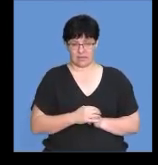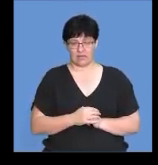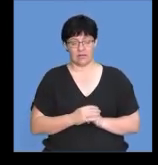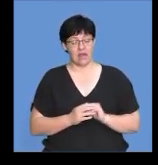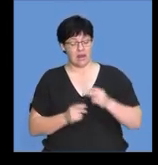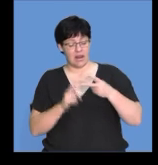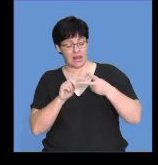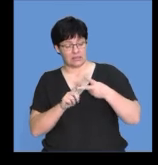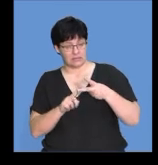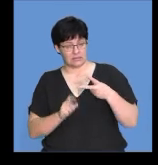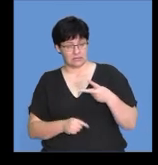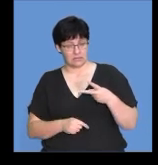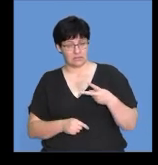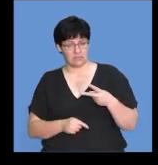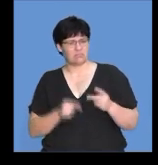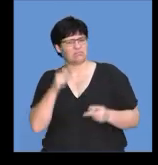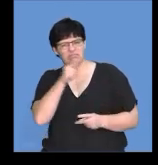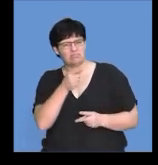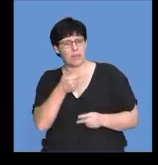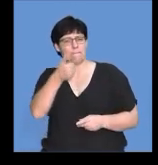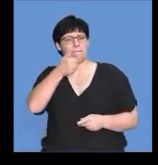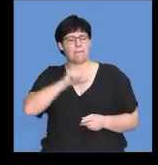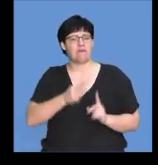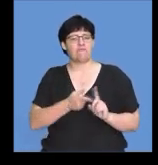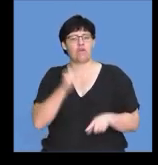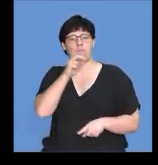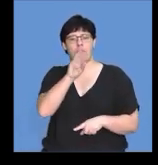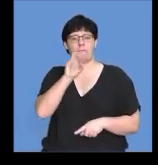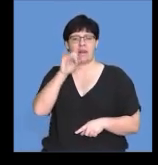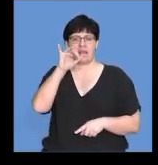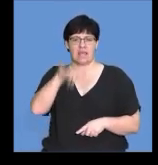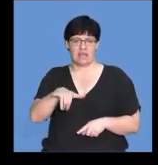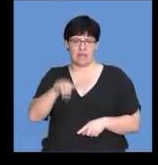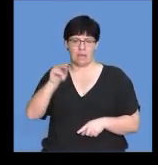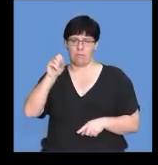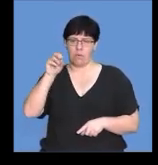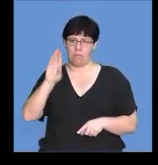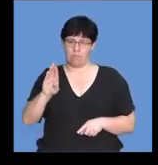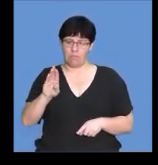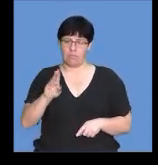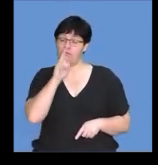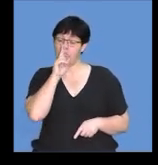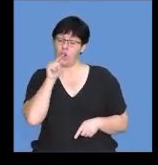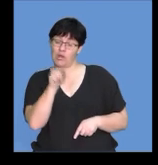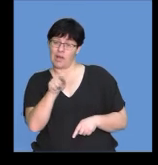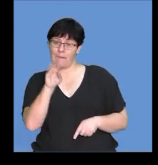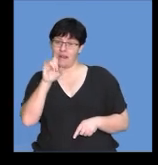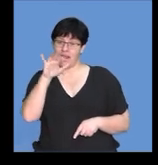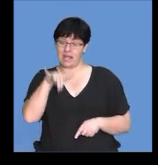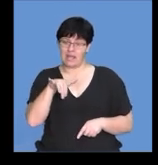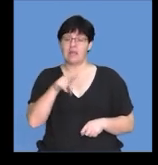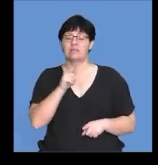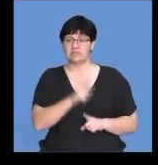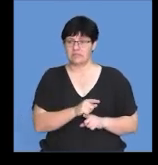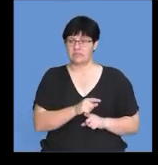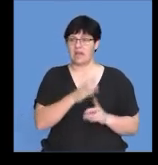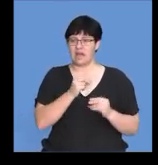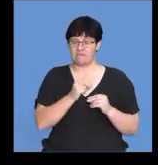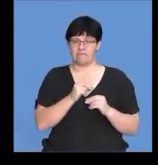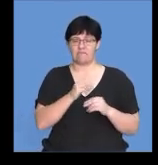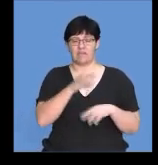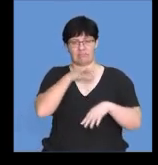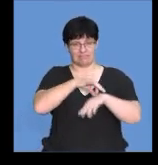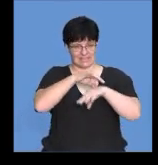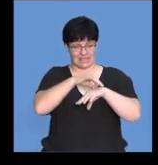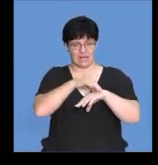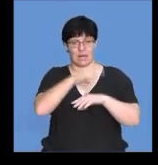is, well, then what would she have inherited from Billy Bob? When we look at Billy Bob is homozygous recessive,